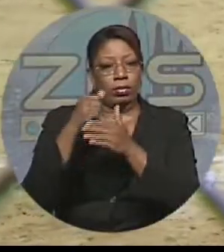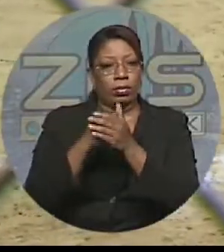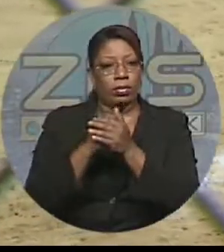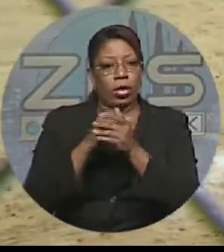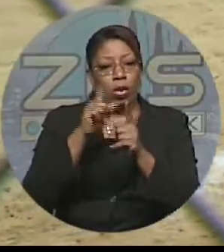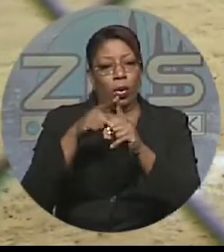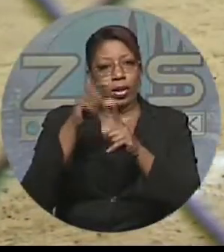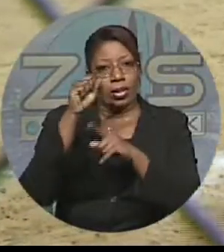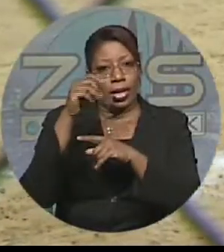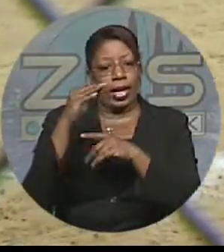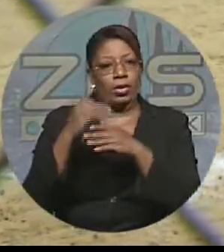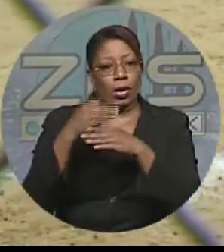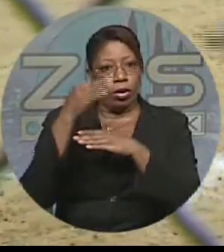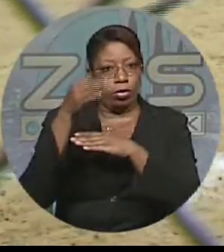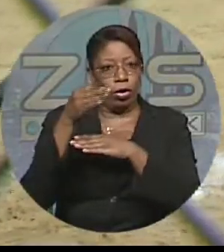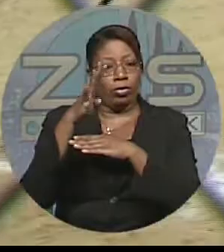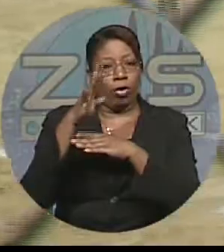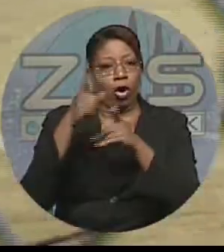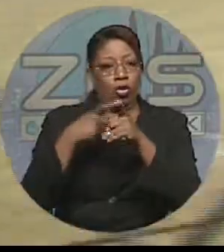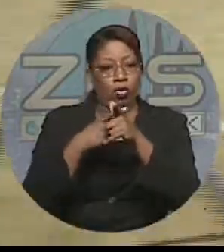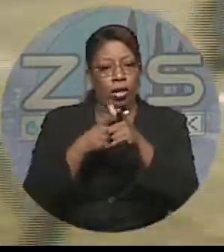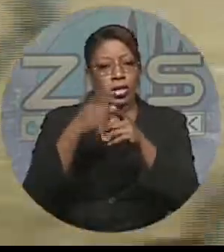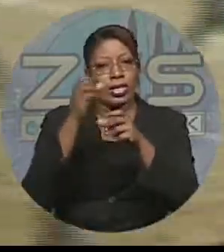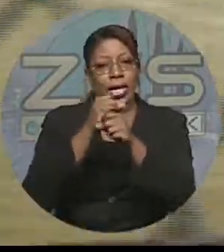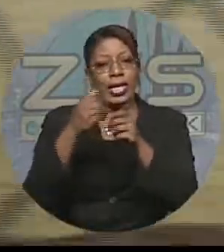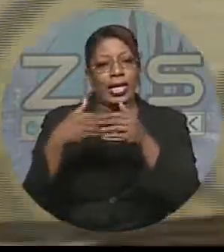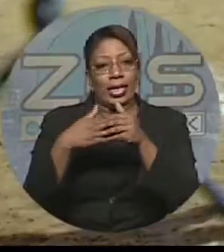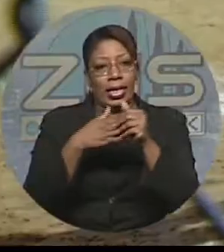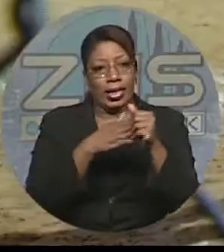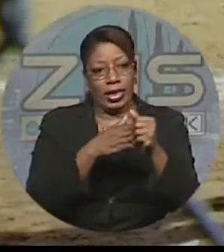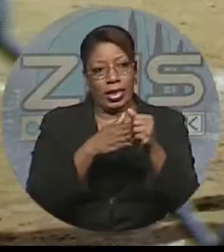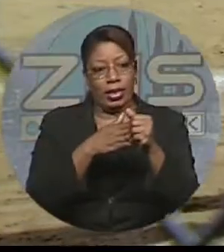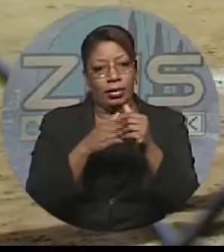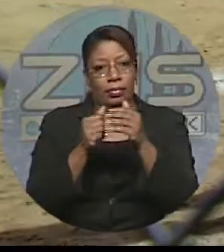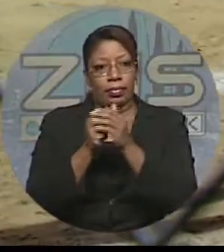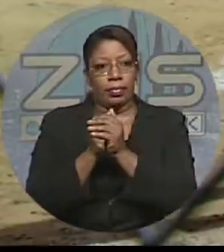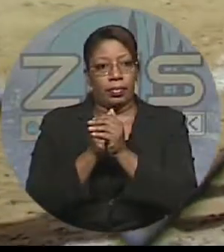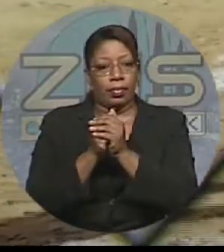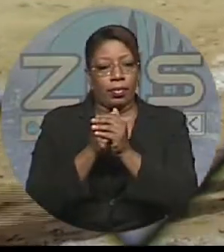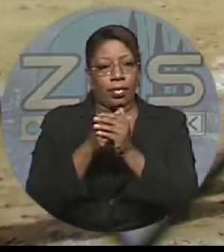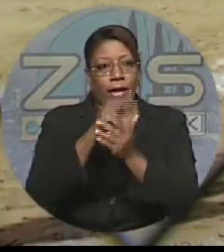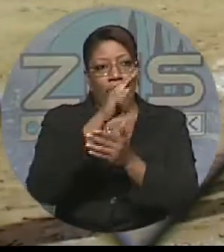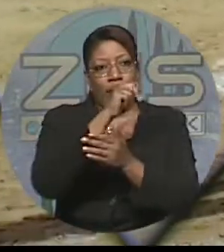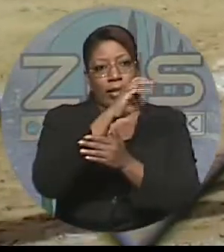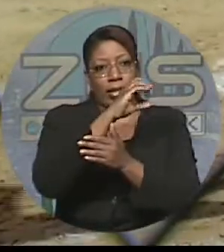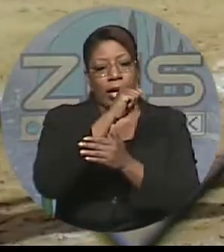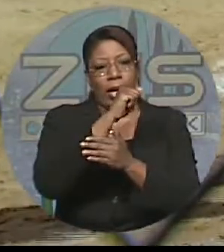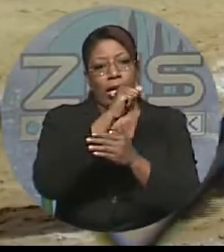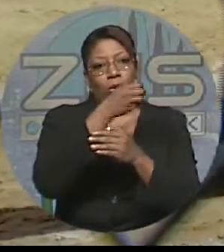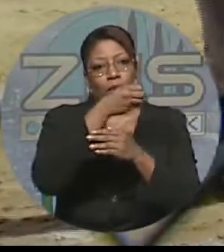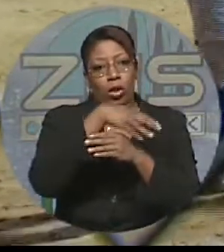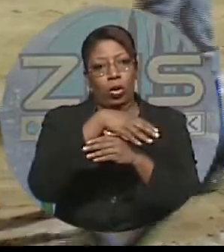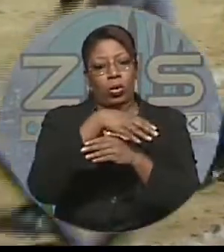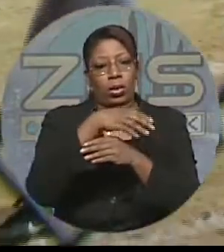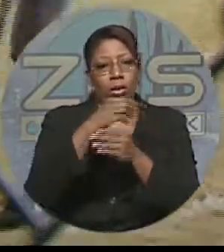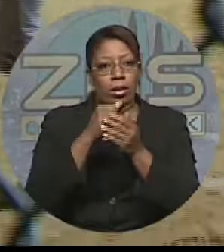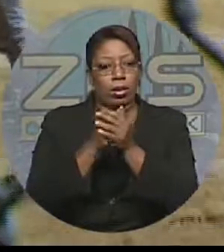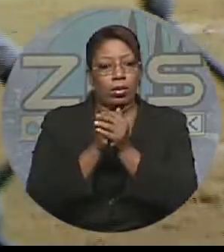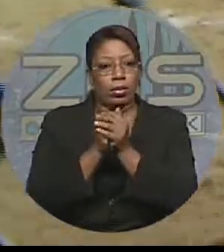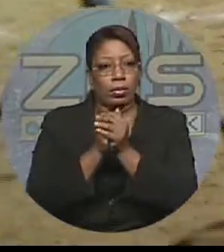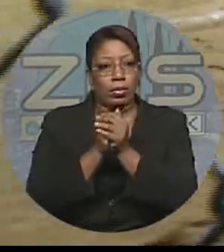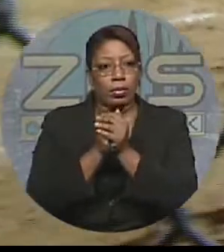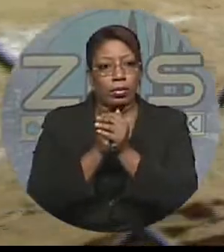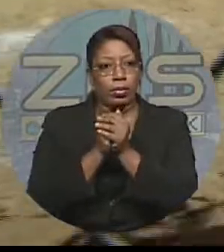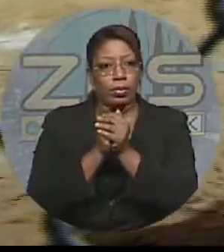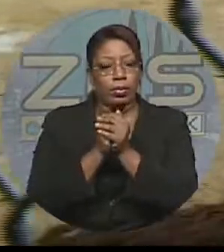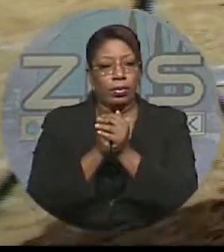when St. Anne's would explode for another 4 runs to take the lead. From there, NCA would go down 1-2-3 in the bottom of the frame,